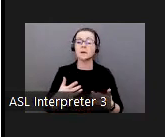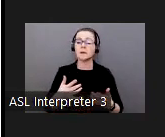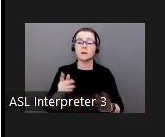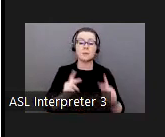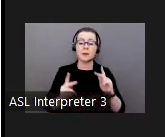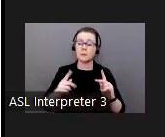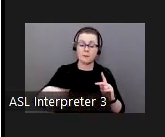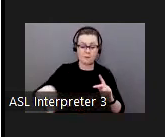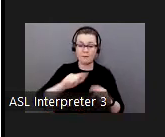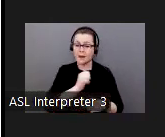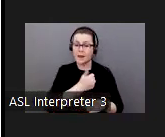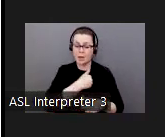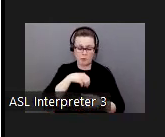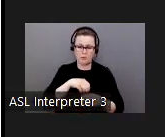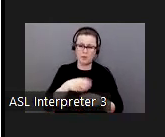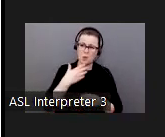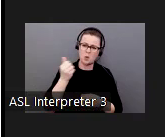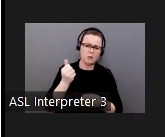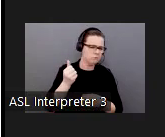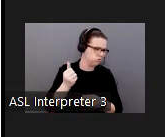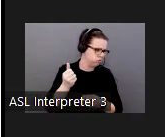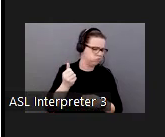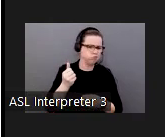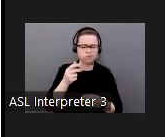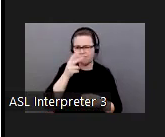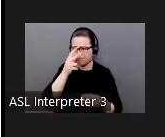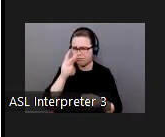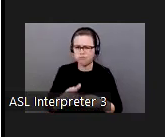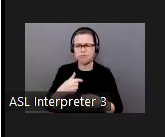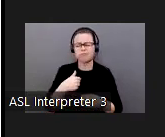sucks. It's awful. It makes you dependent. And,